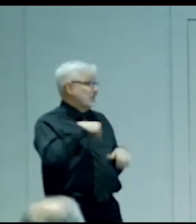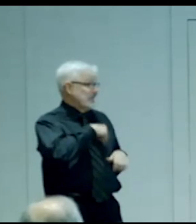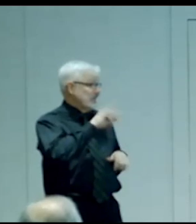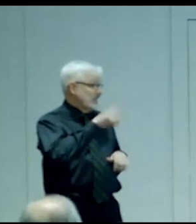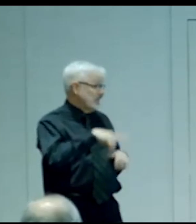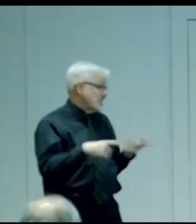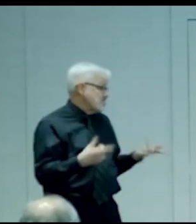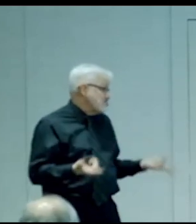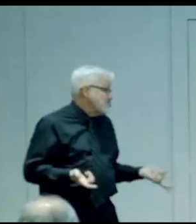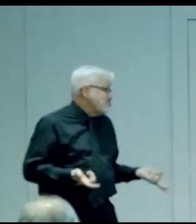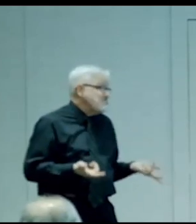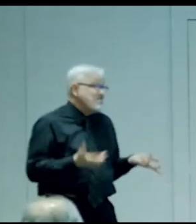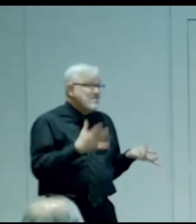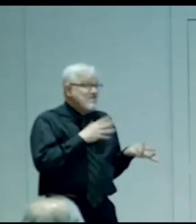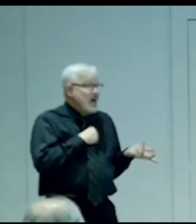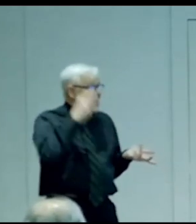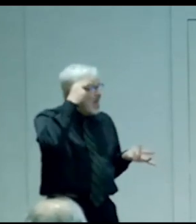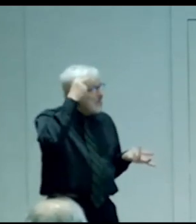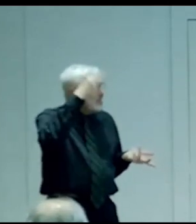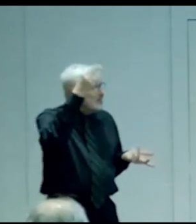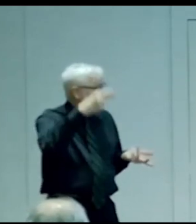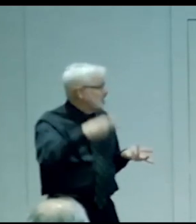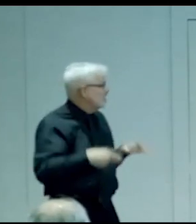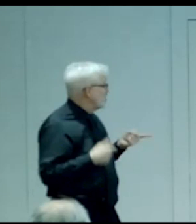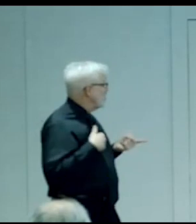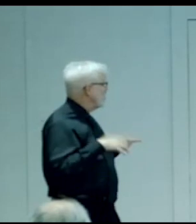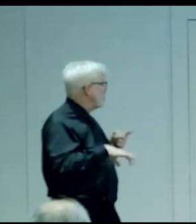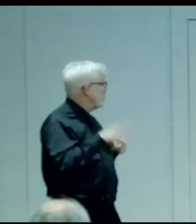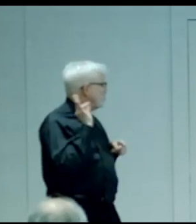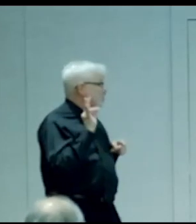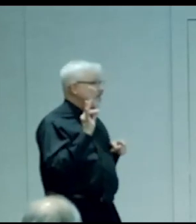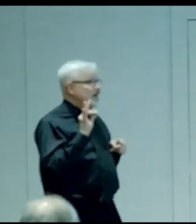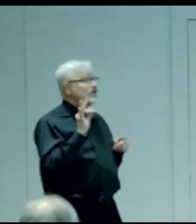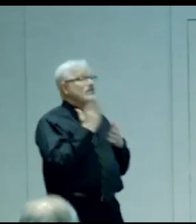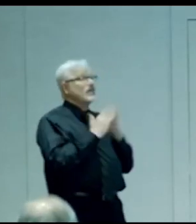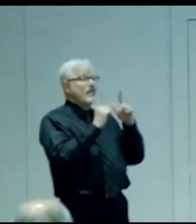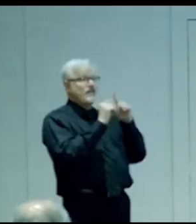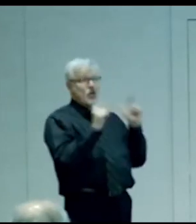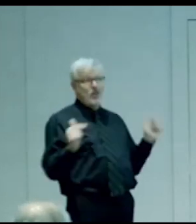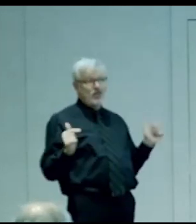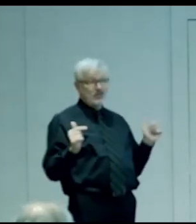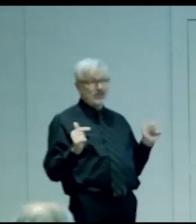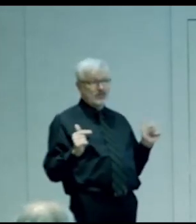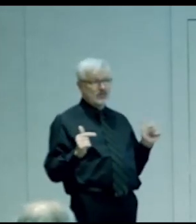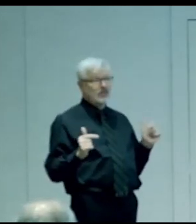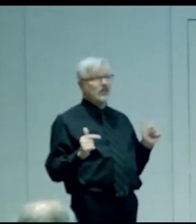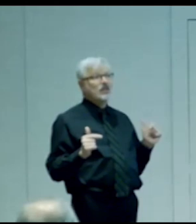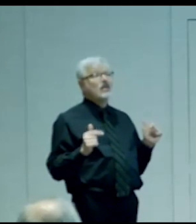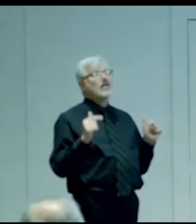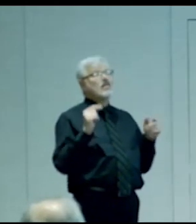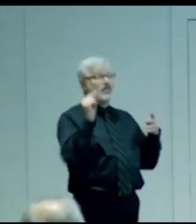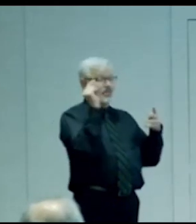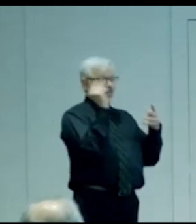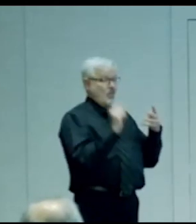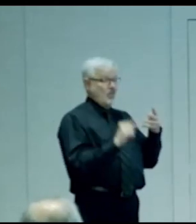by hypothesis and literature, is we wanted to find a set of variables that most broadly